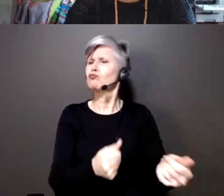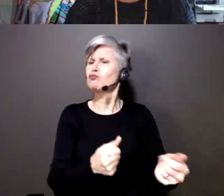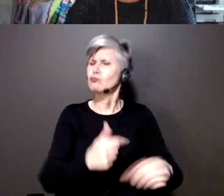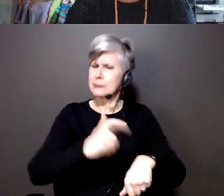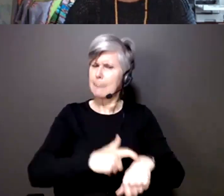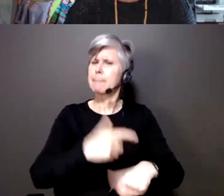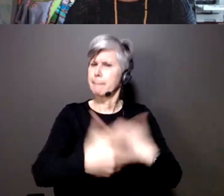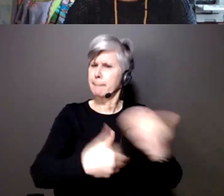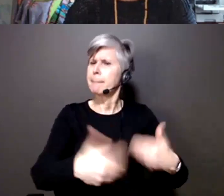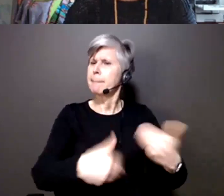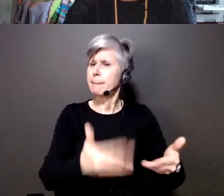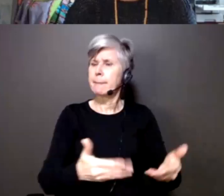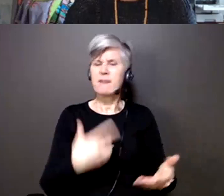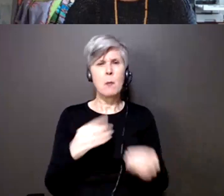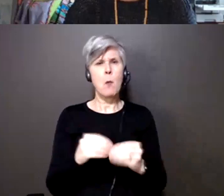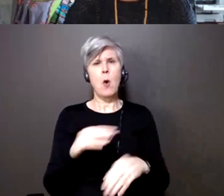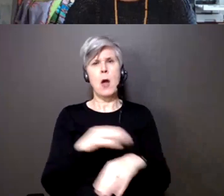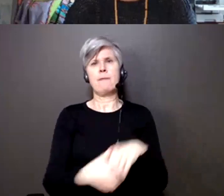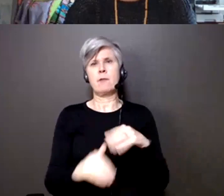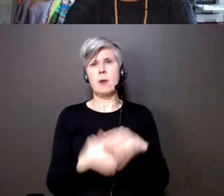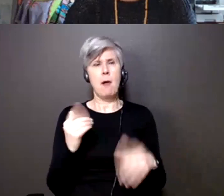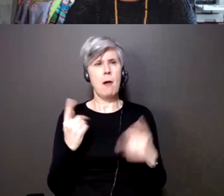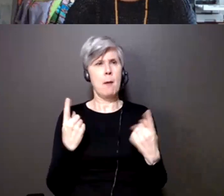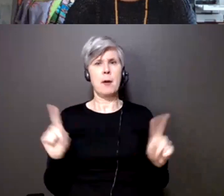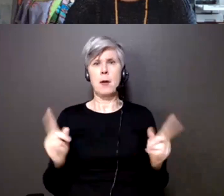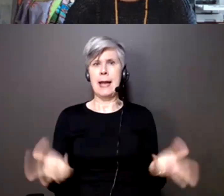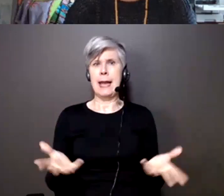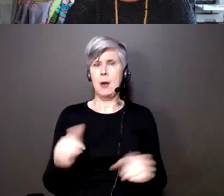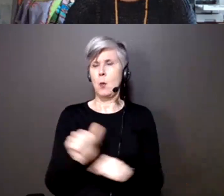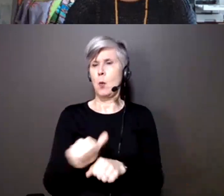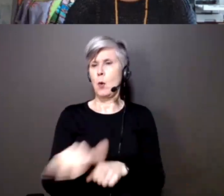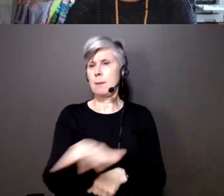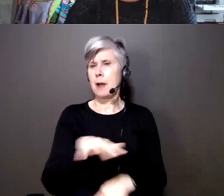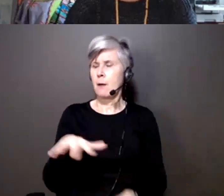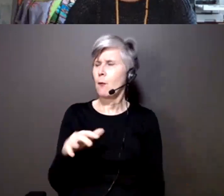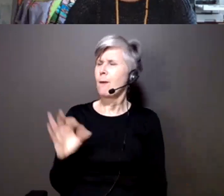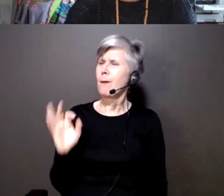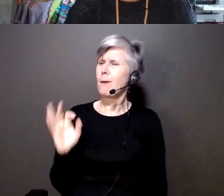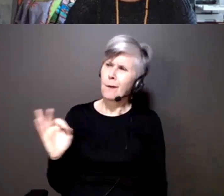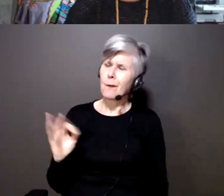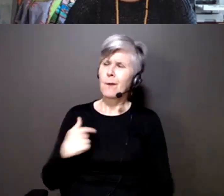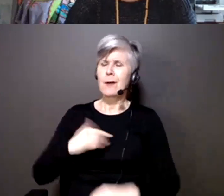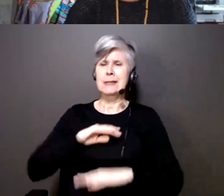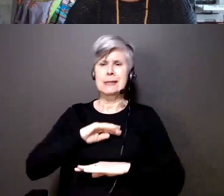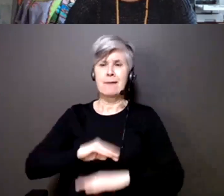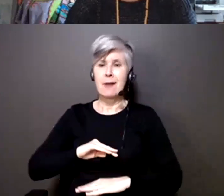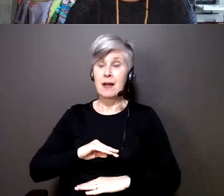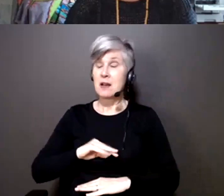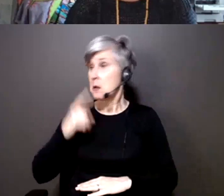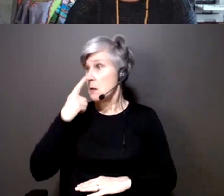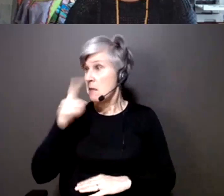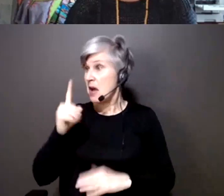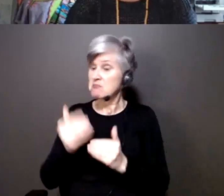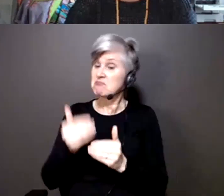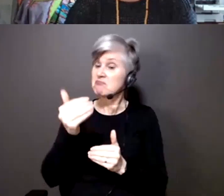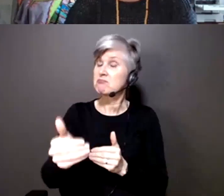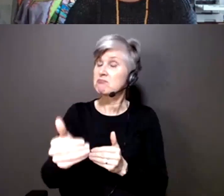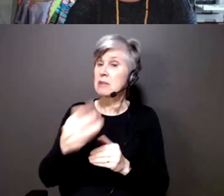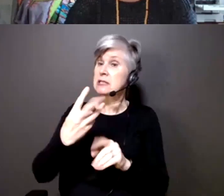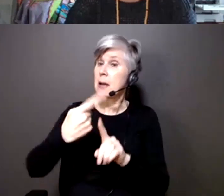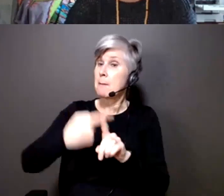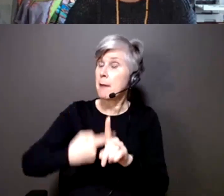did before. I'm so glad to hear that. How about we schedule another check-in though for 6 months from now to make sure that all